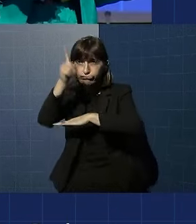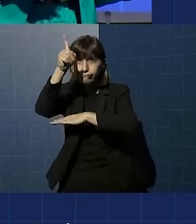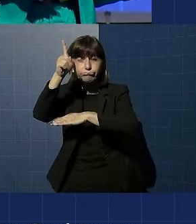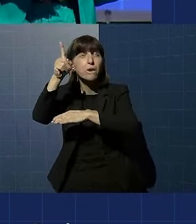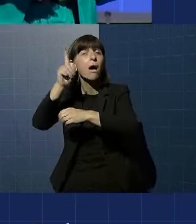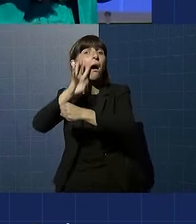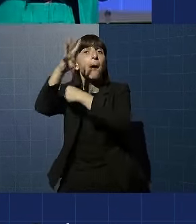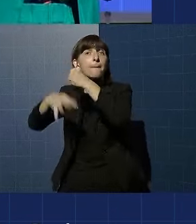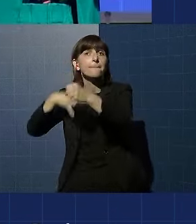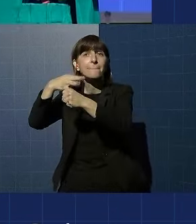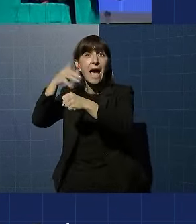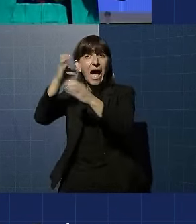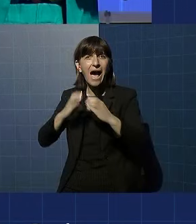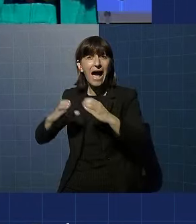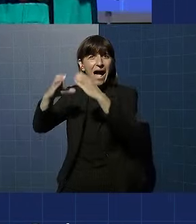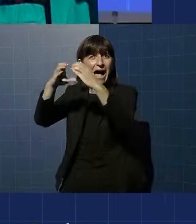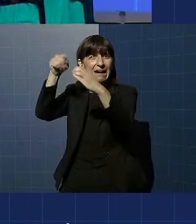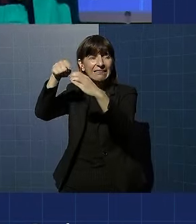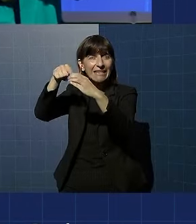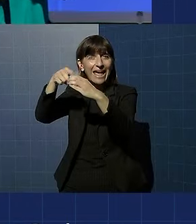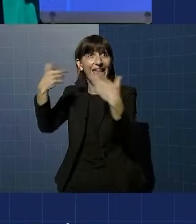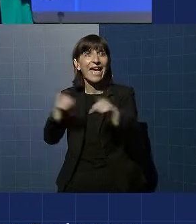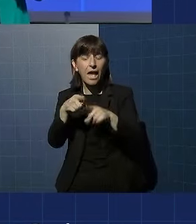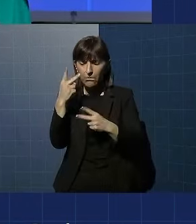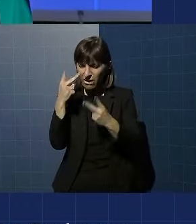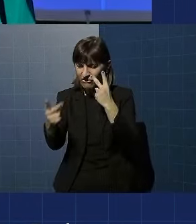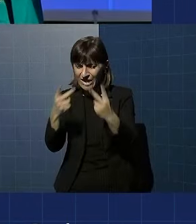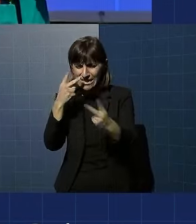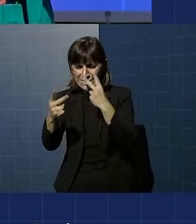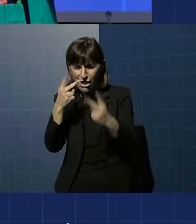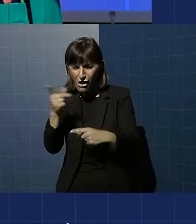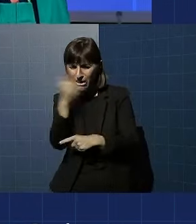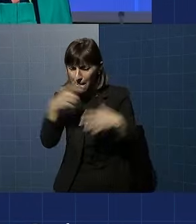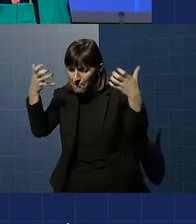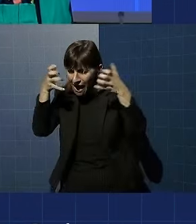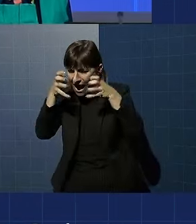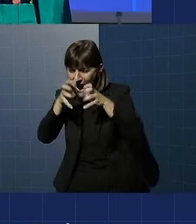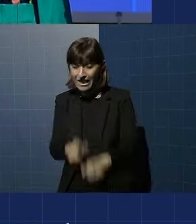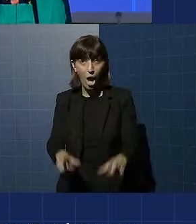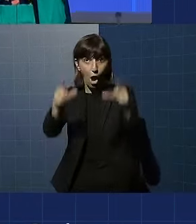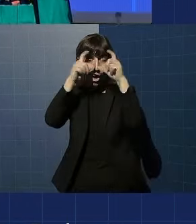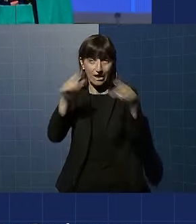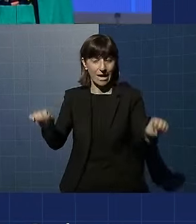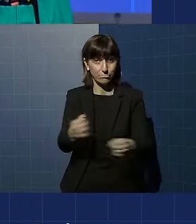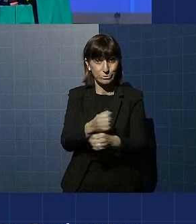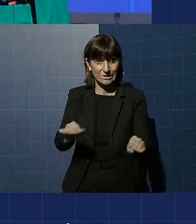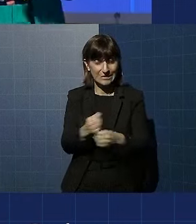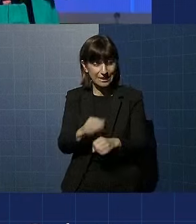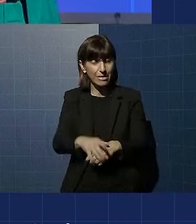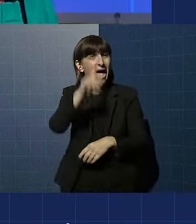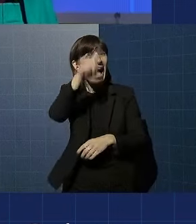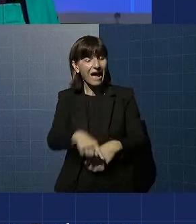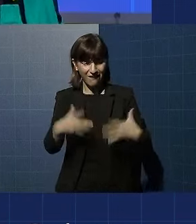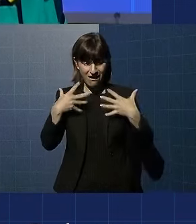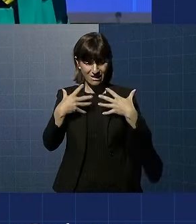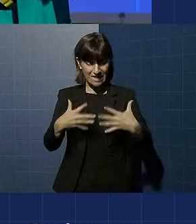into account. Respiratory changes, I talked about the dust that we will have on the Moon and on Mars.